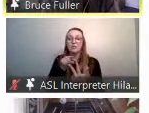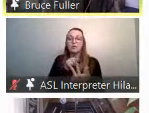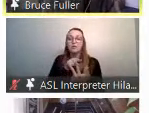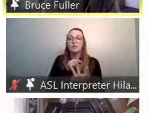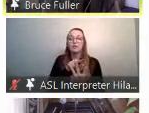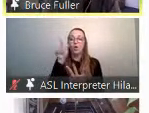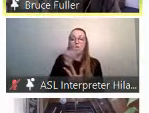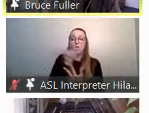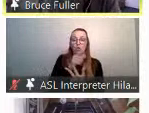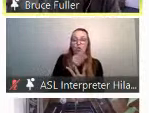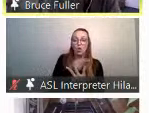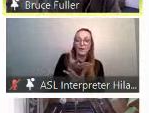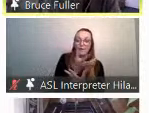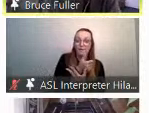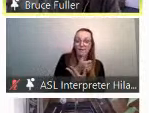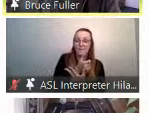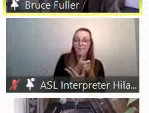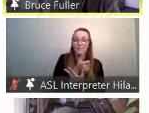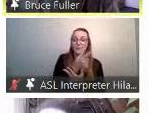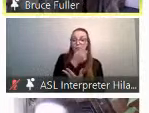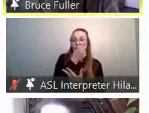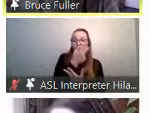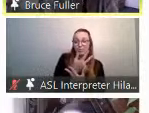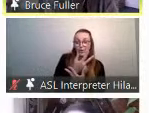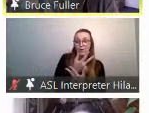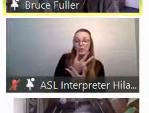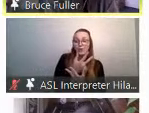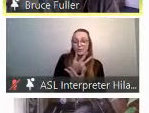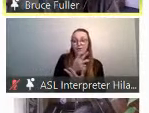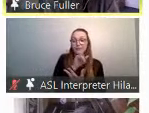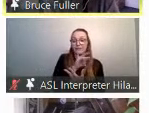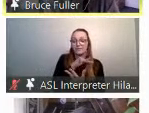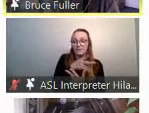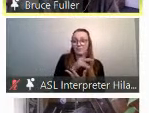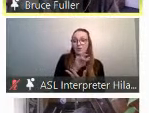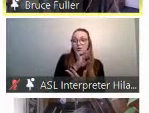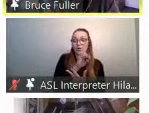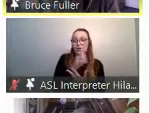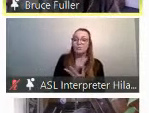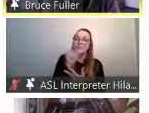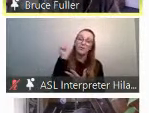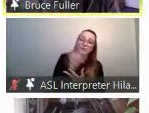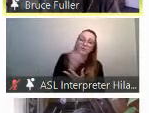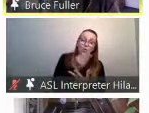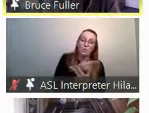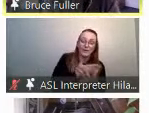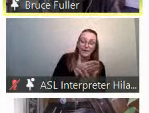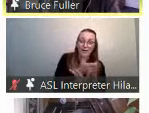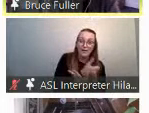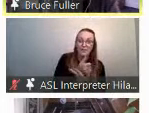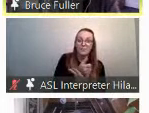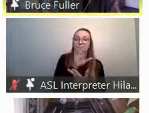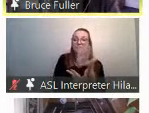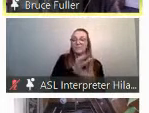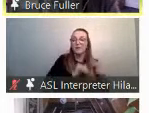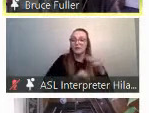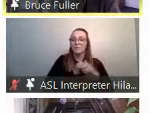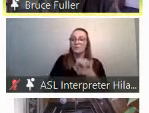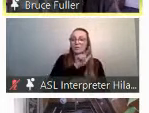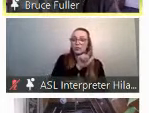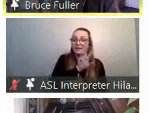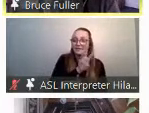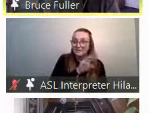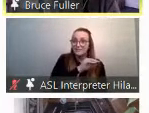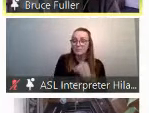income, the third of all zip codes with the lowest income in the state, their capacity is 26%. But in the